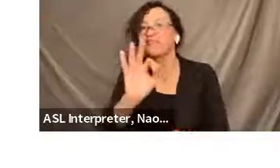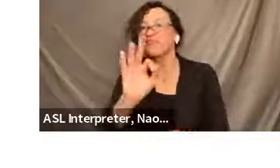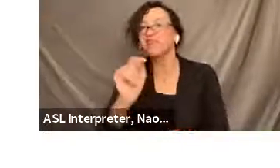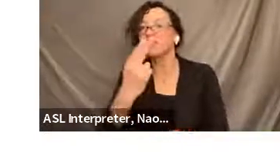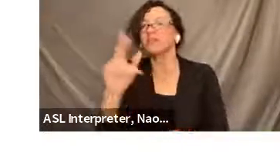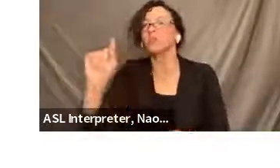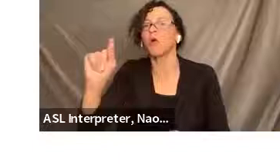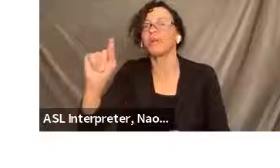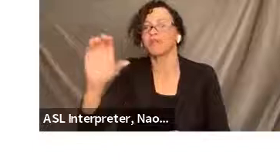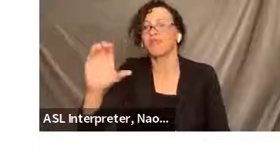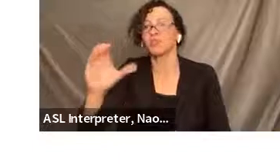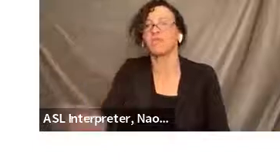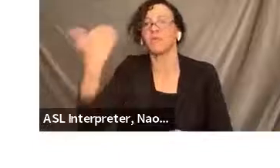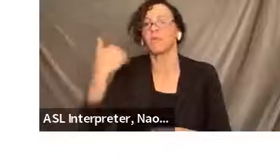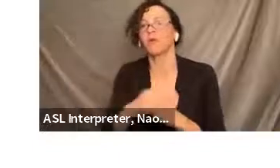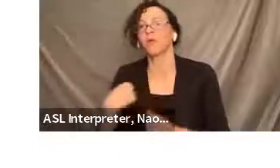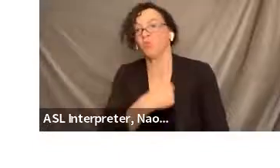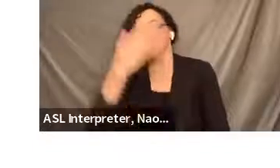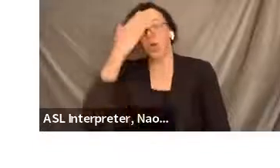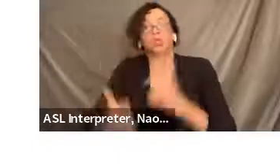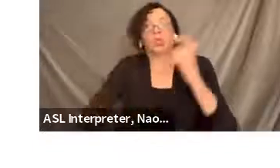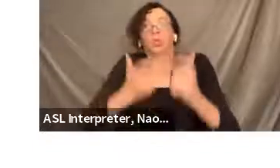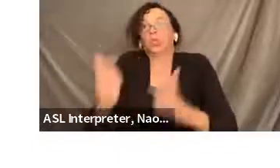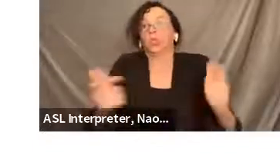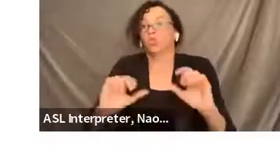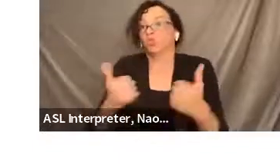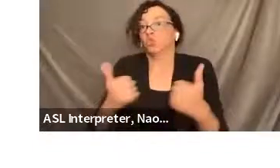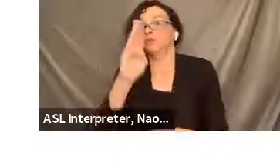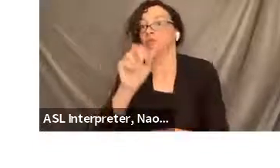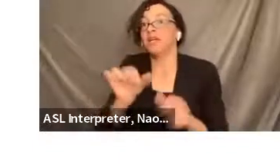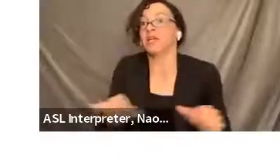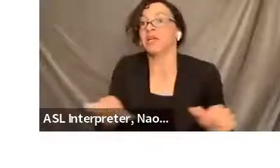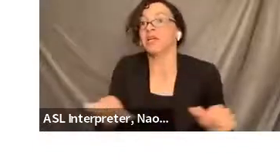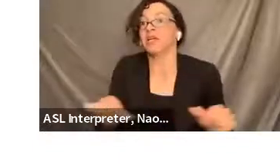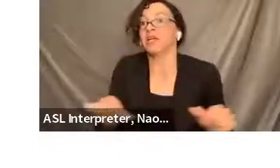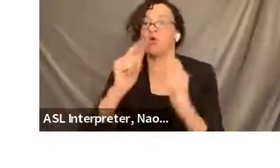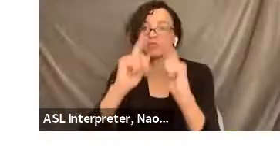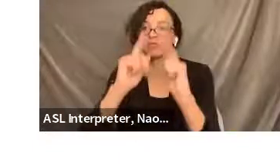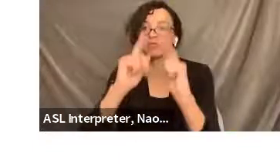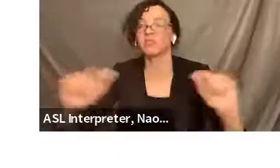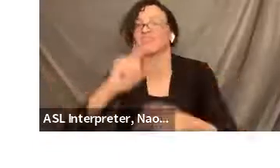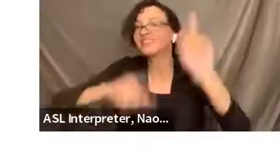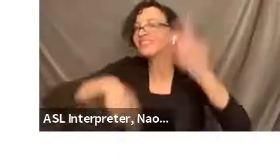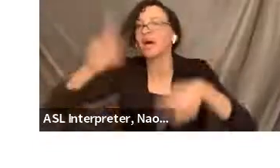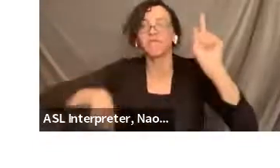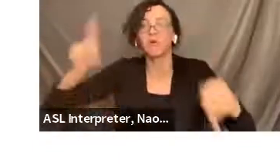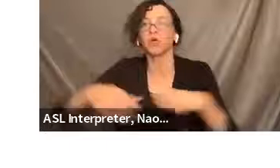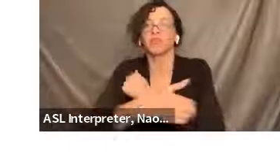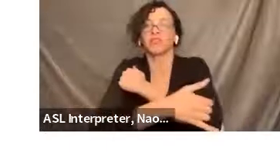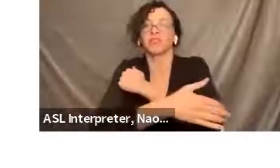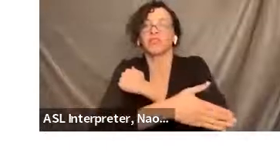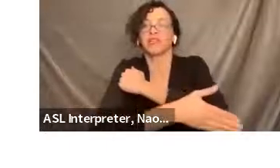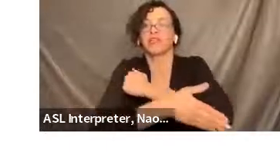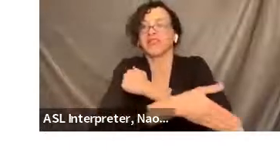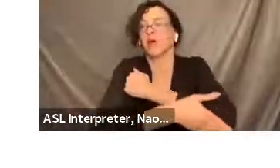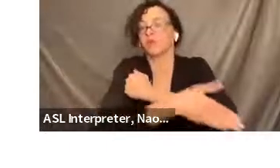the Bay Area, we're one of the most diverse areas in the country. We continue to be top 4 with diversity. So because we